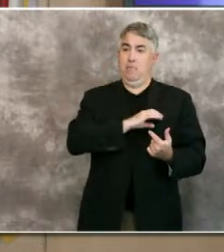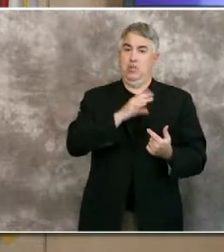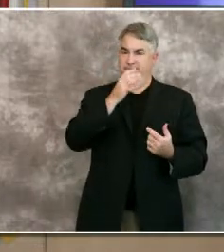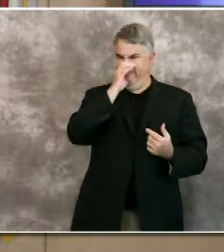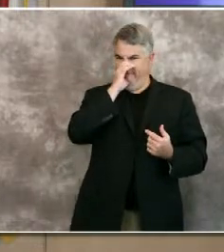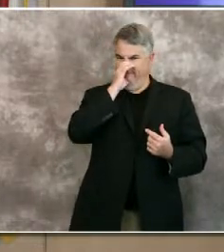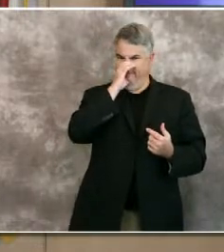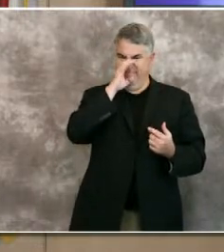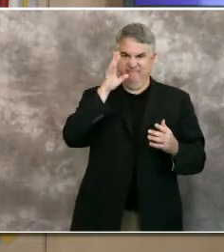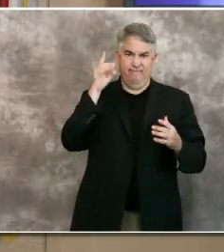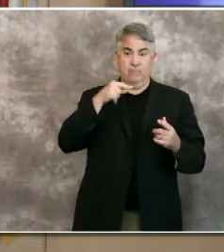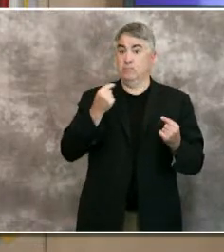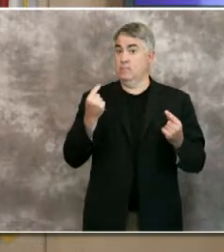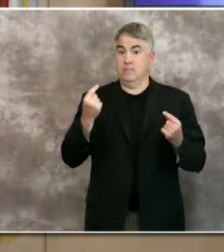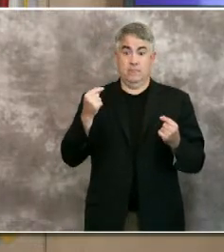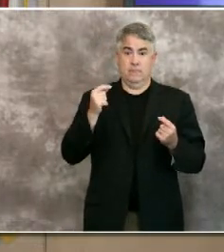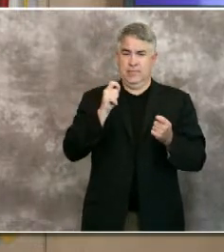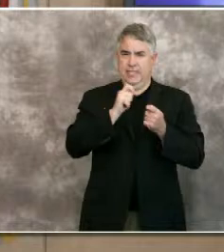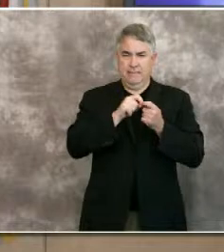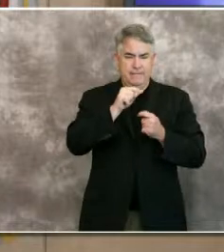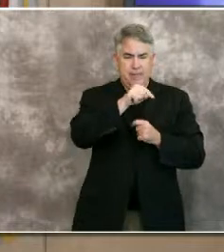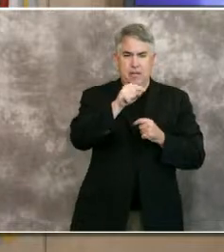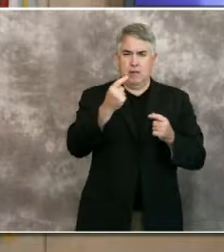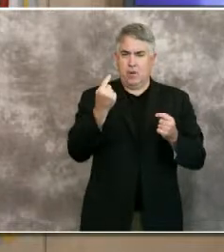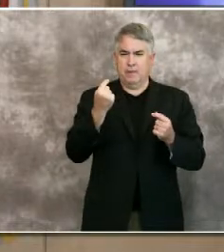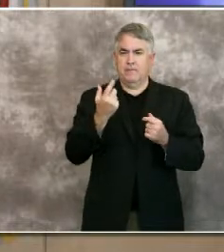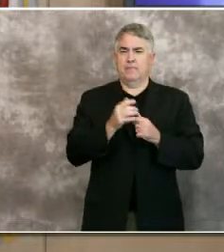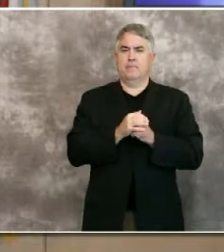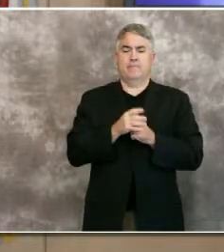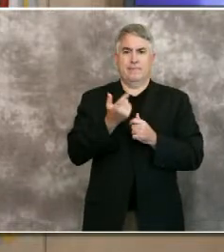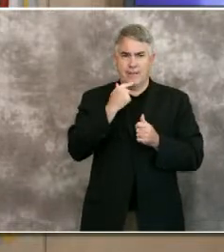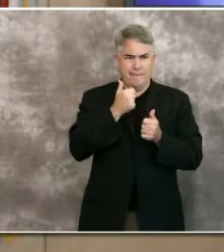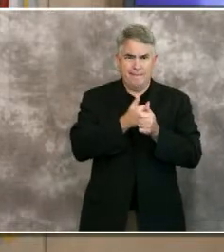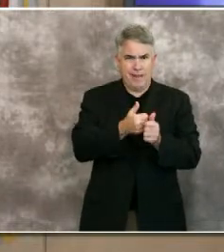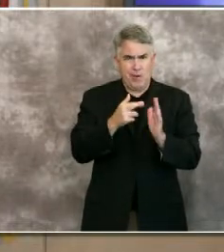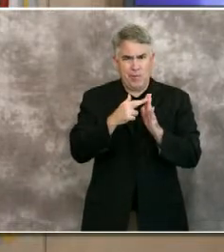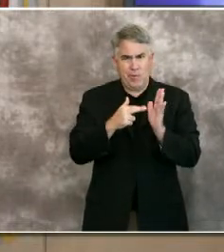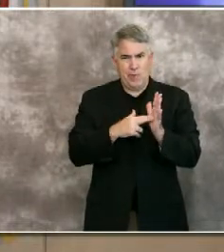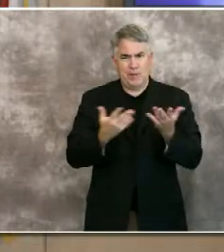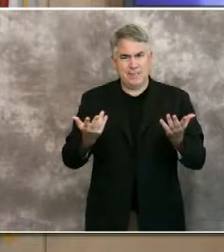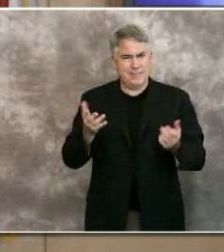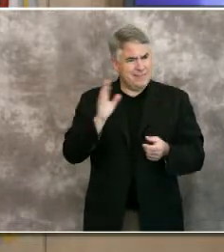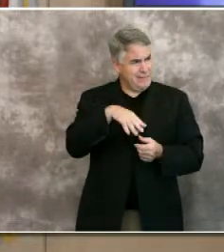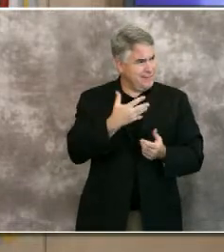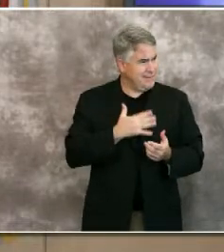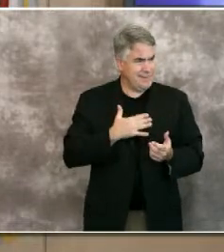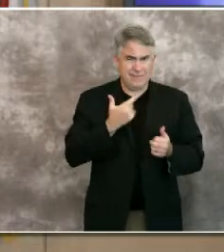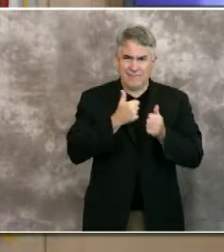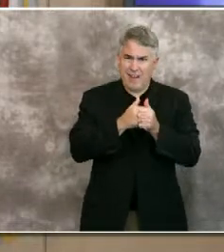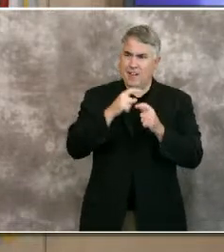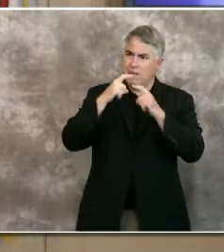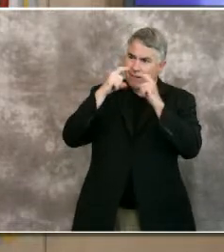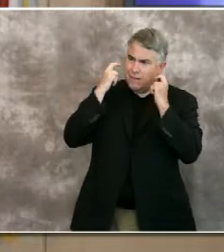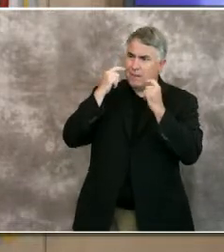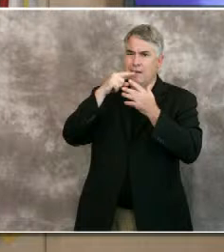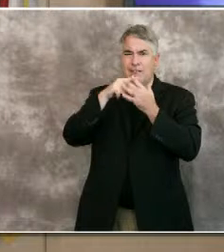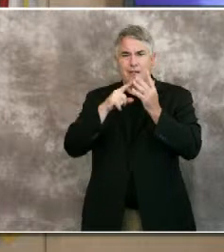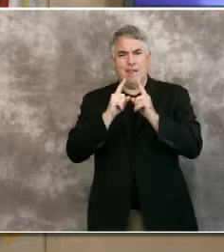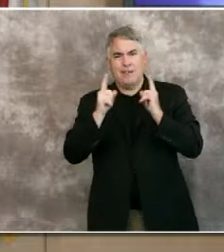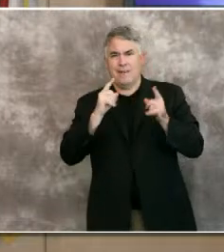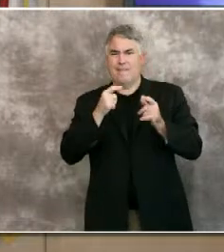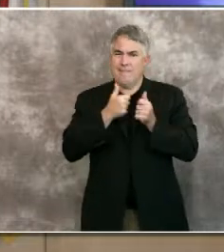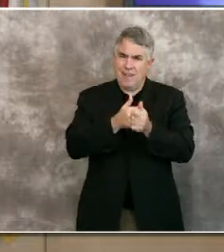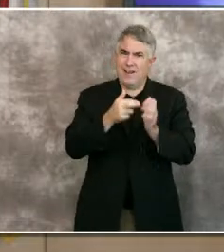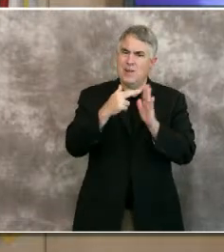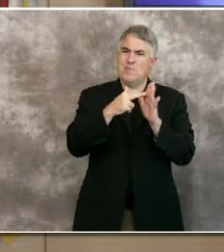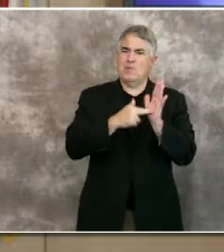specific entities that are not complying with the public health orders. We did this on one occasion a number of weeks ago when Dr. Wooten issued a public health